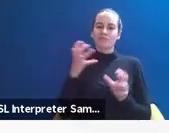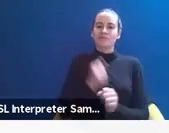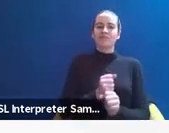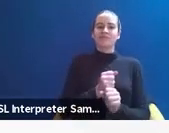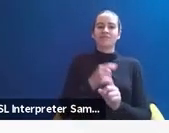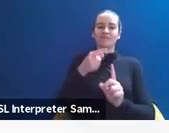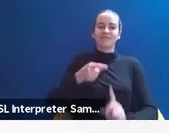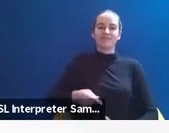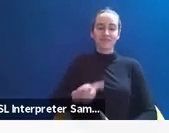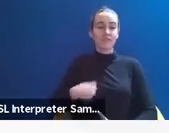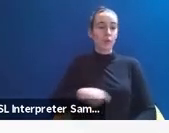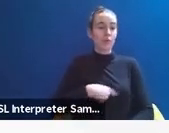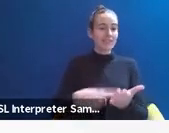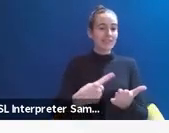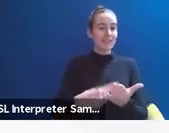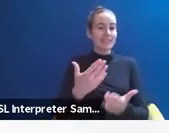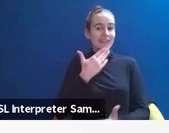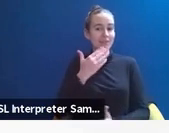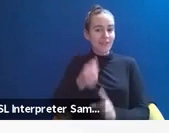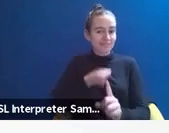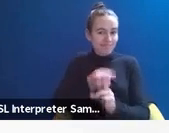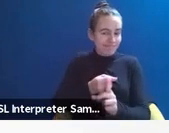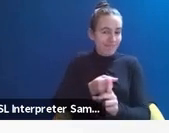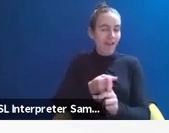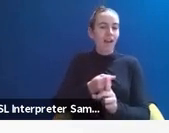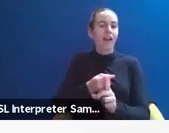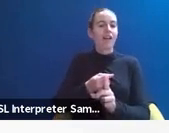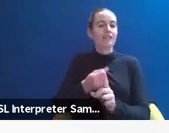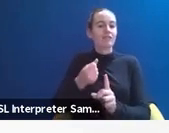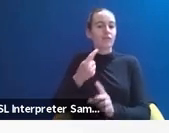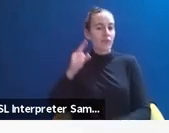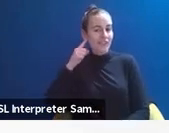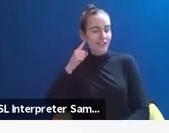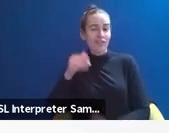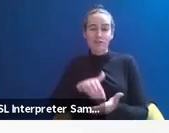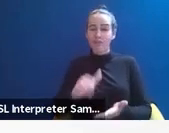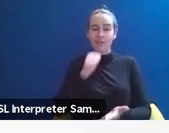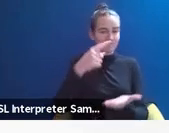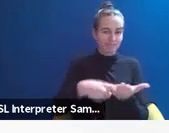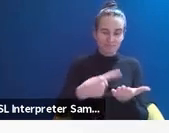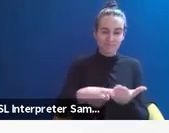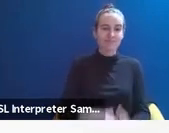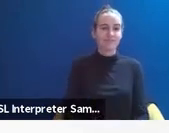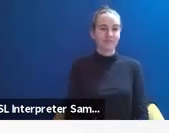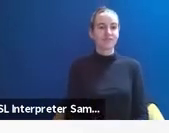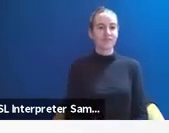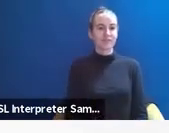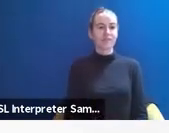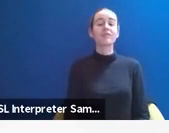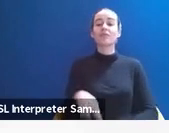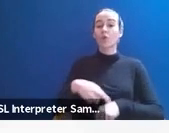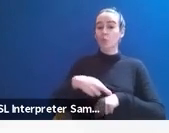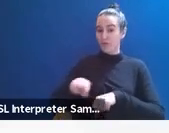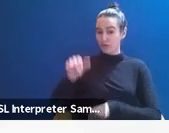discussed today the impacts of diabetes on the ear that are often not addressed, refer to an audiologist